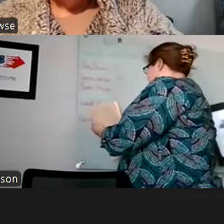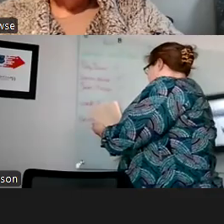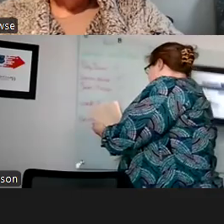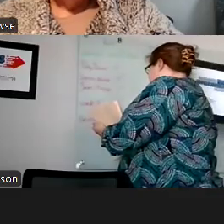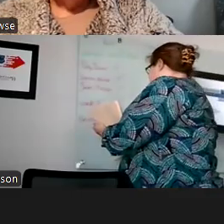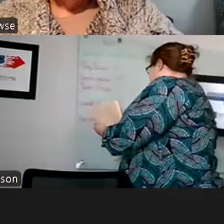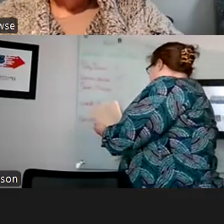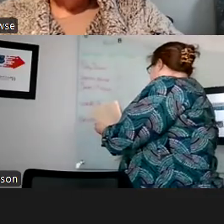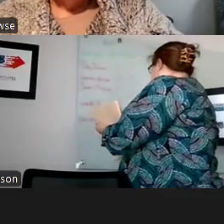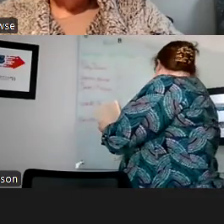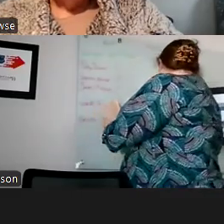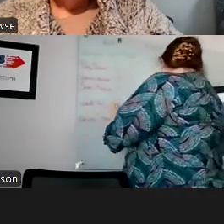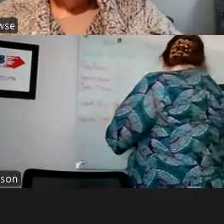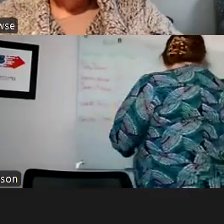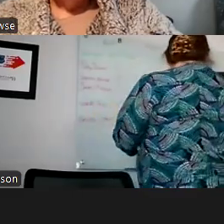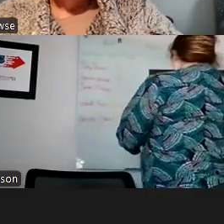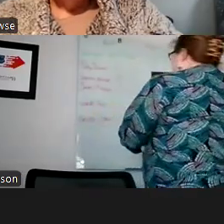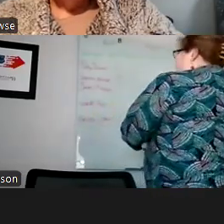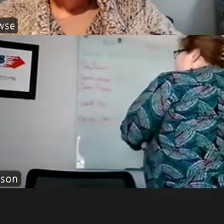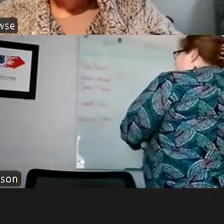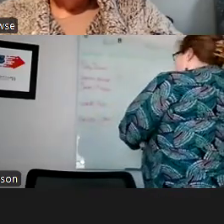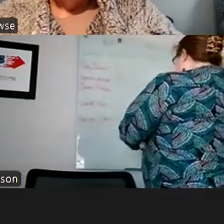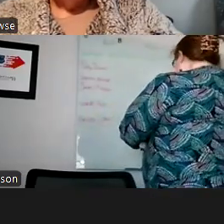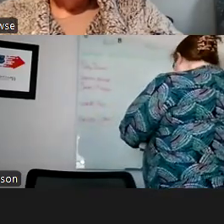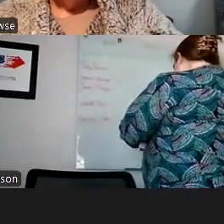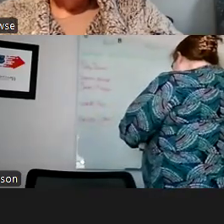employment, which we know is a winning formula.